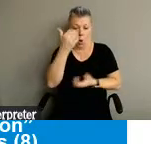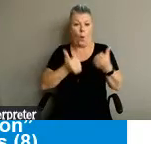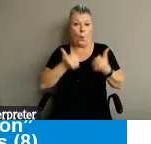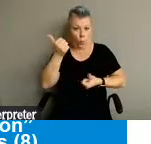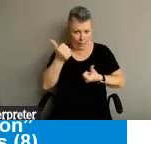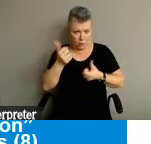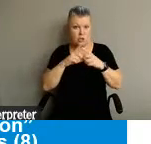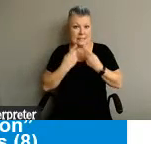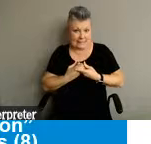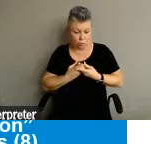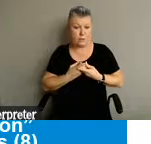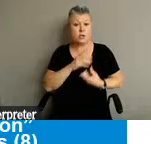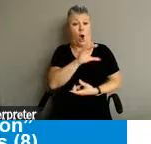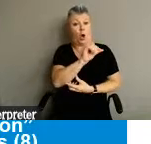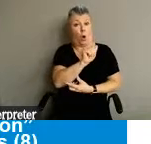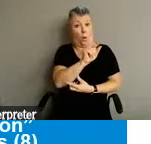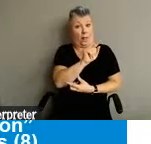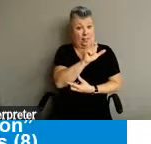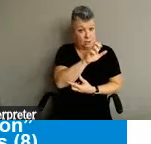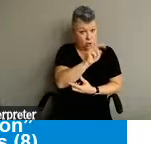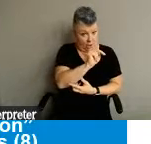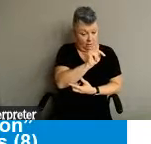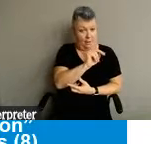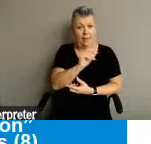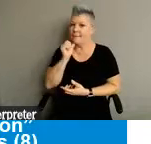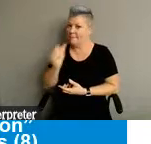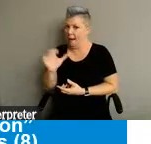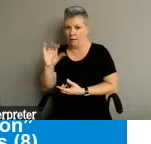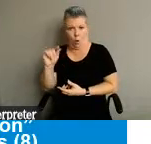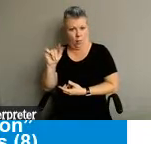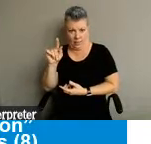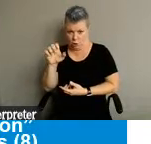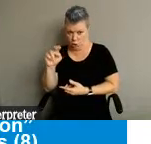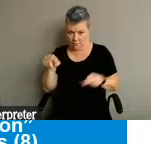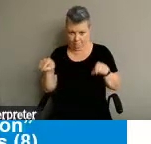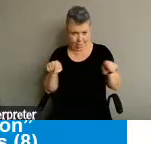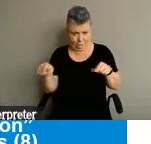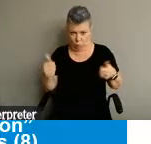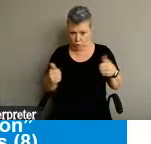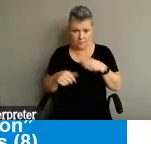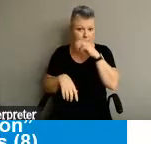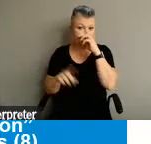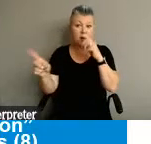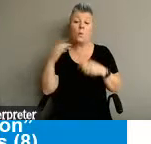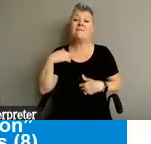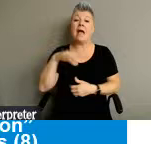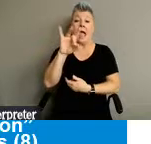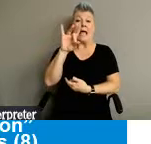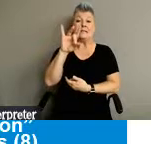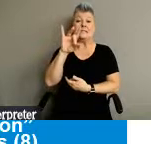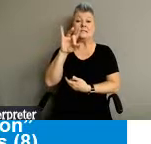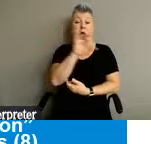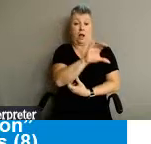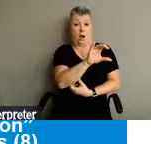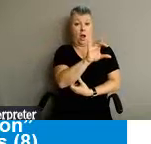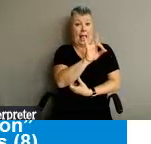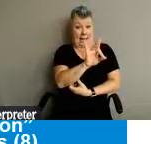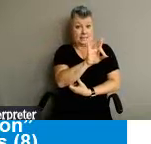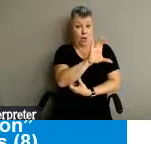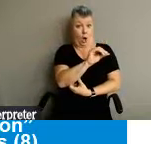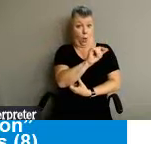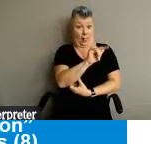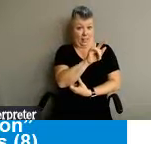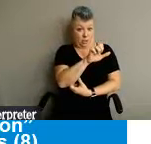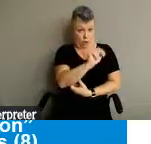as non-coalition districts. There are 8 coalition districts. These districts